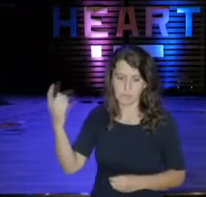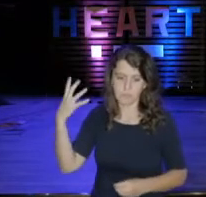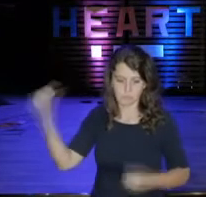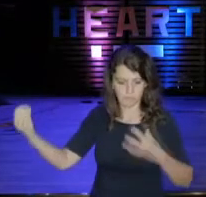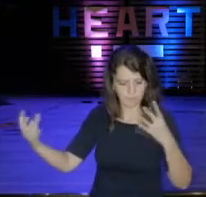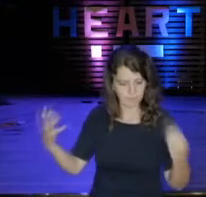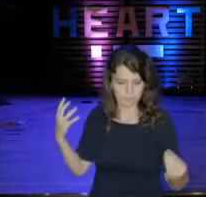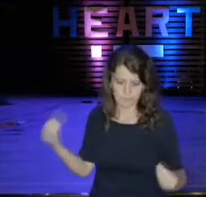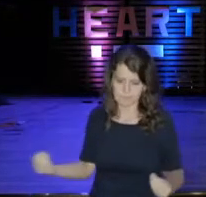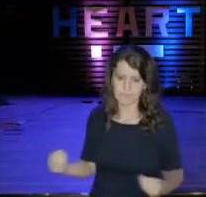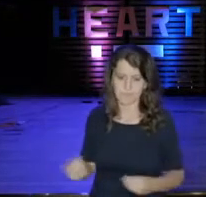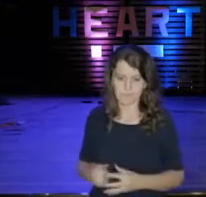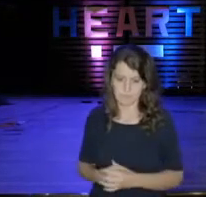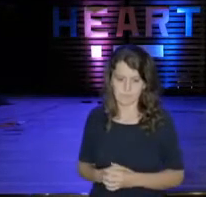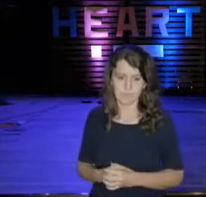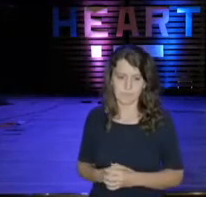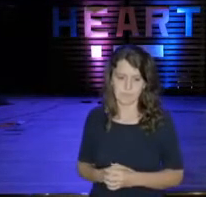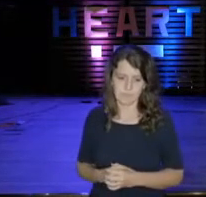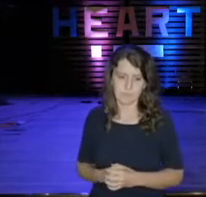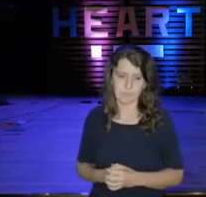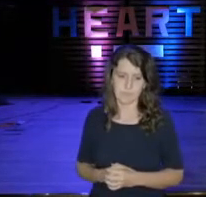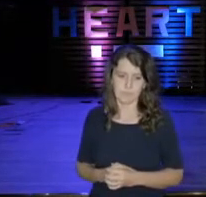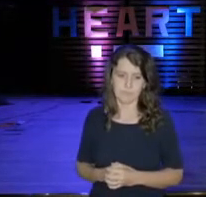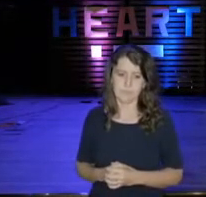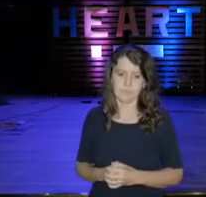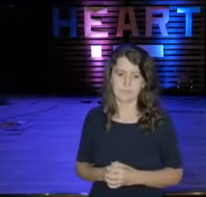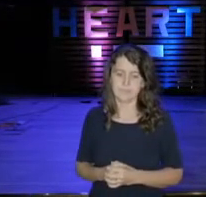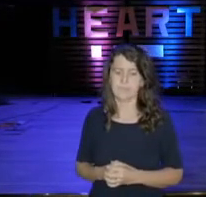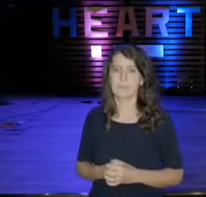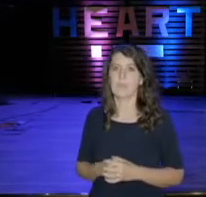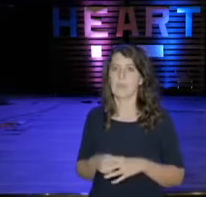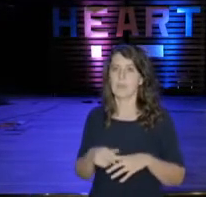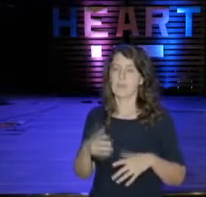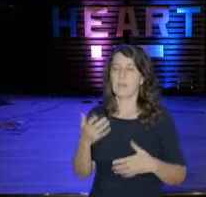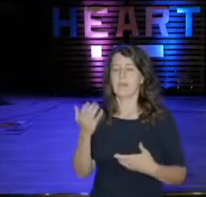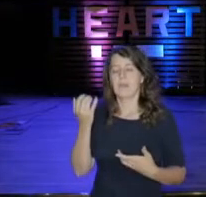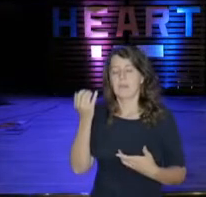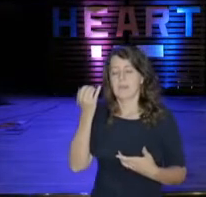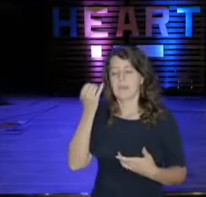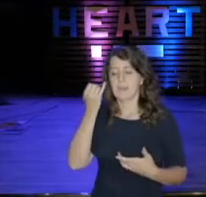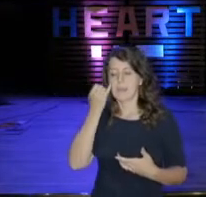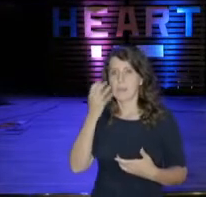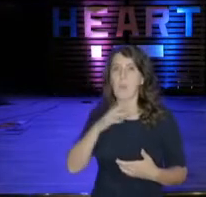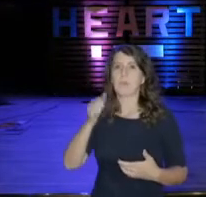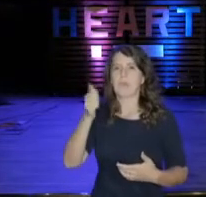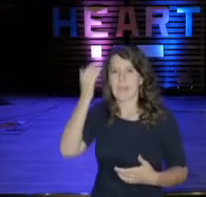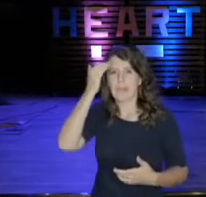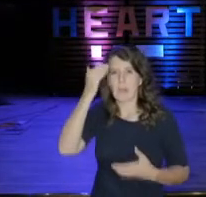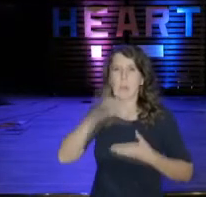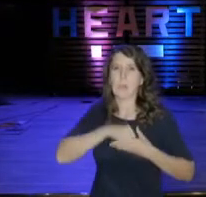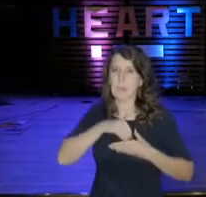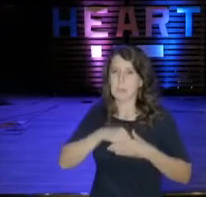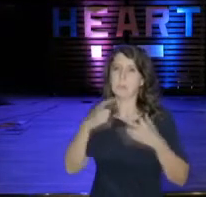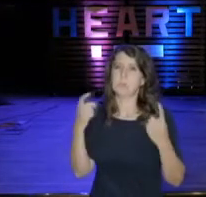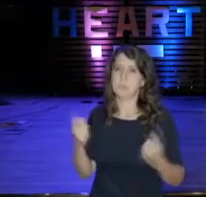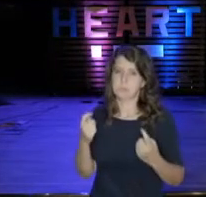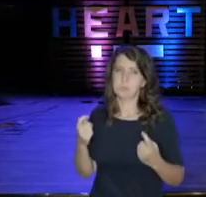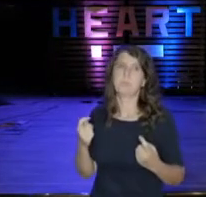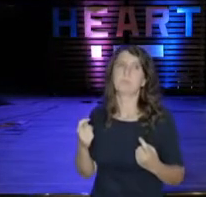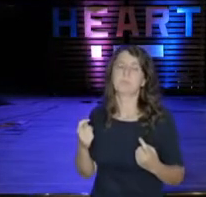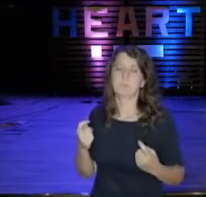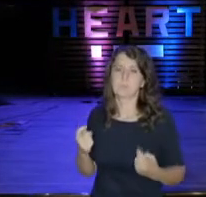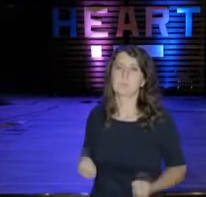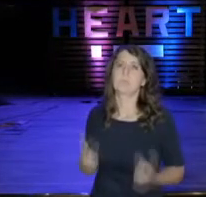The person that's been around the longest, the most mature, the one that they have lots of sin in their life, beginning with the